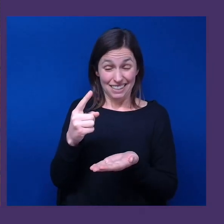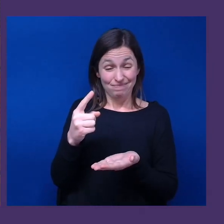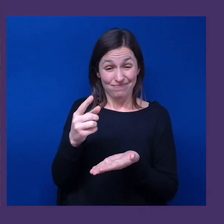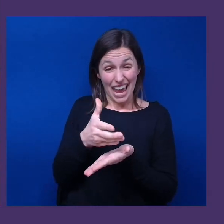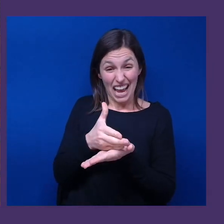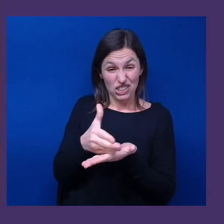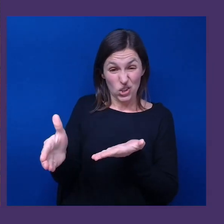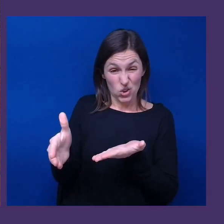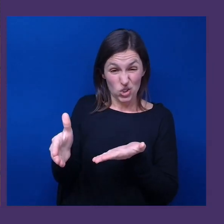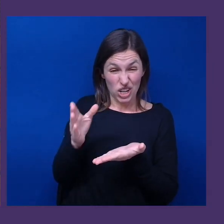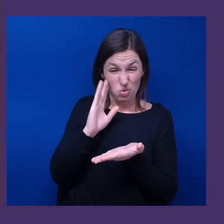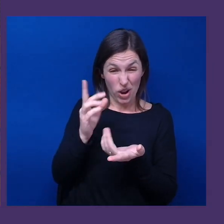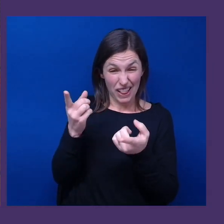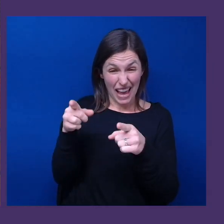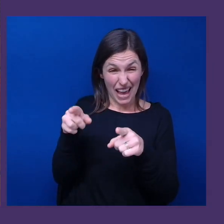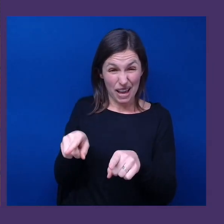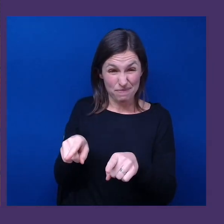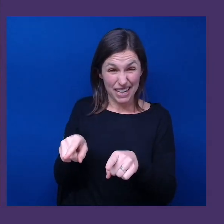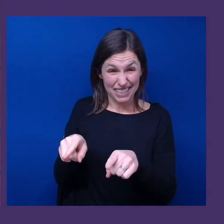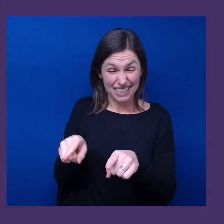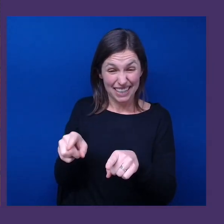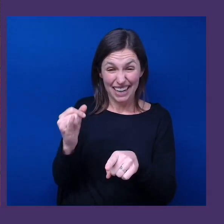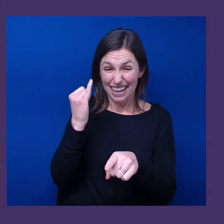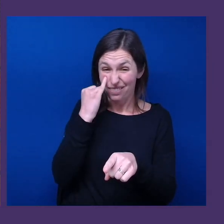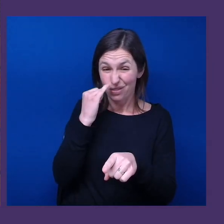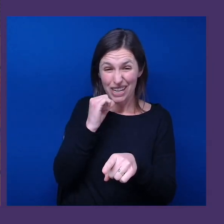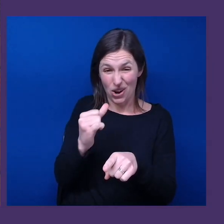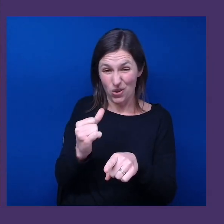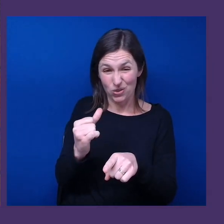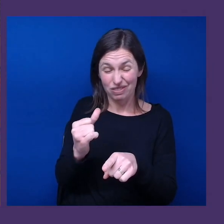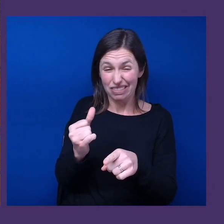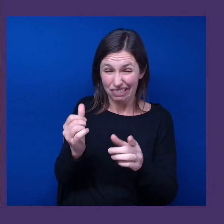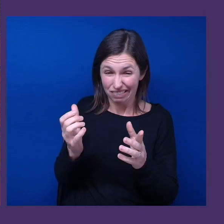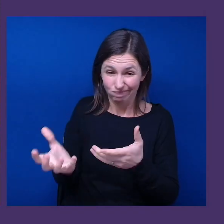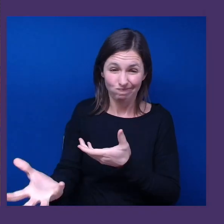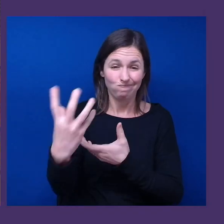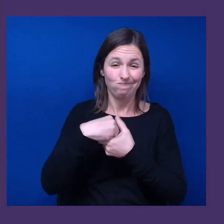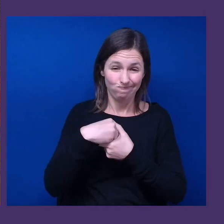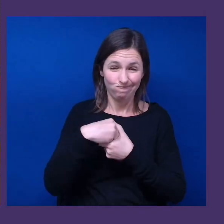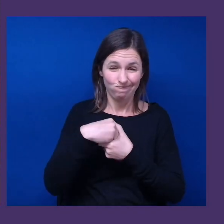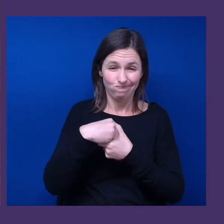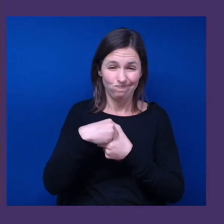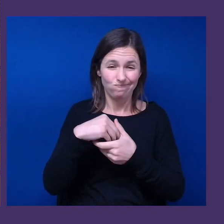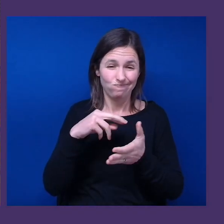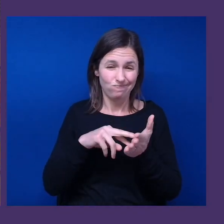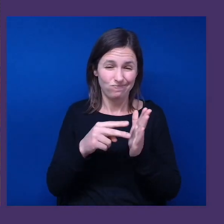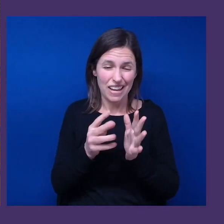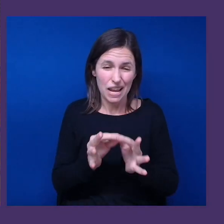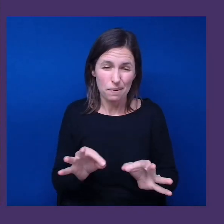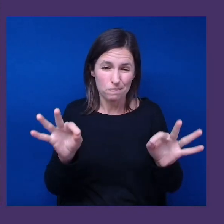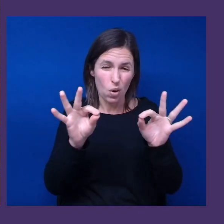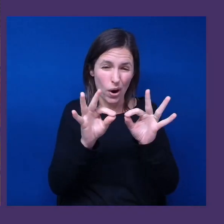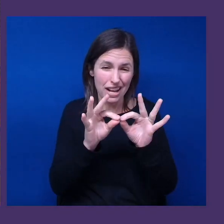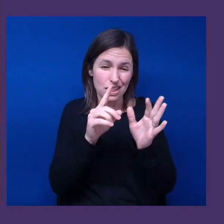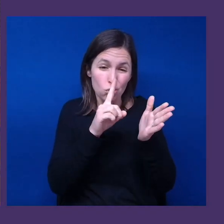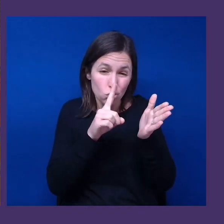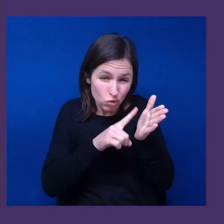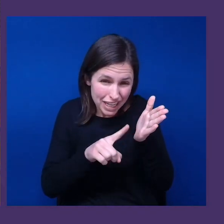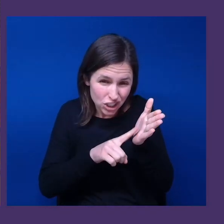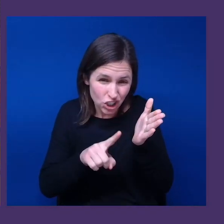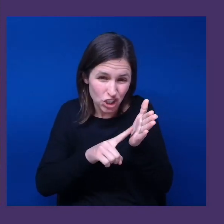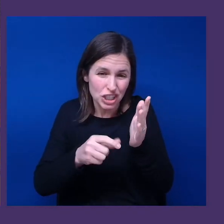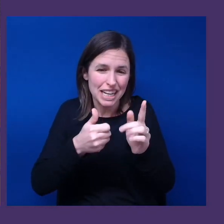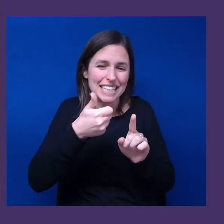the experts. So we need to make our research inclusive. So, it can be a bit of